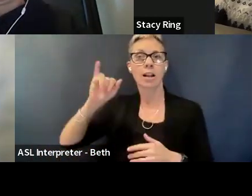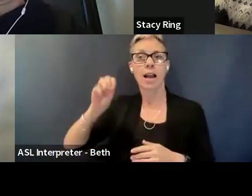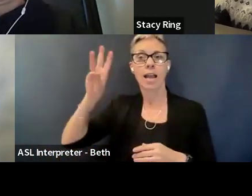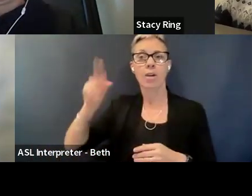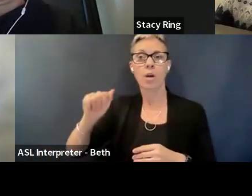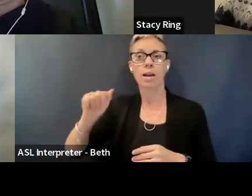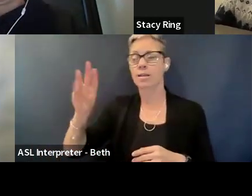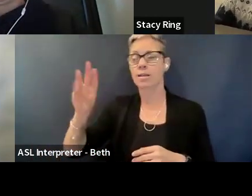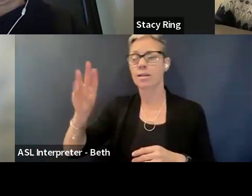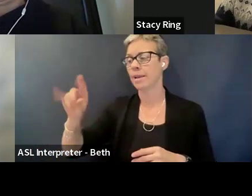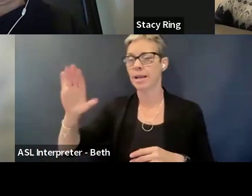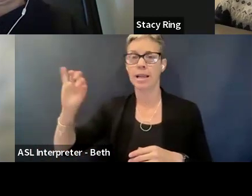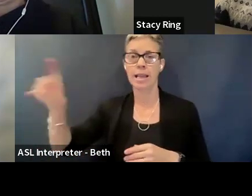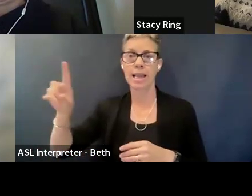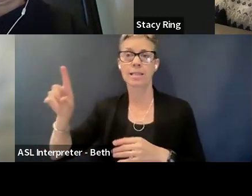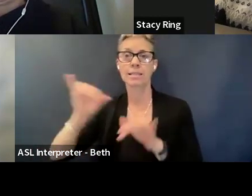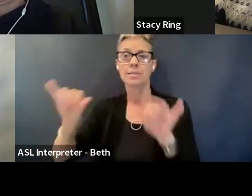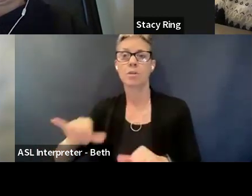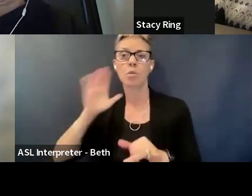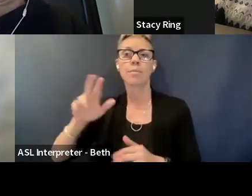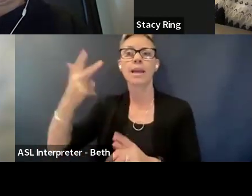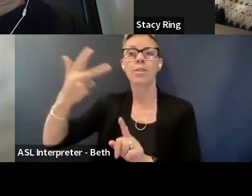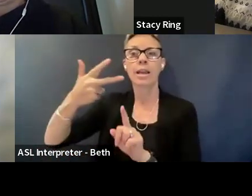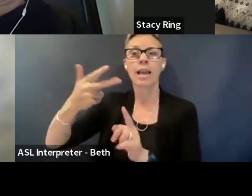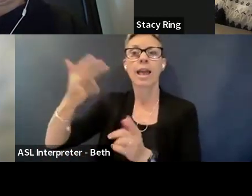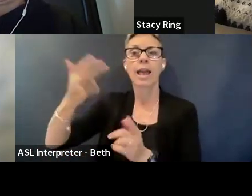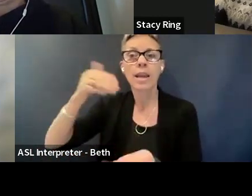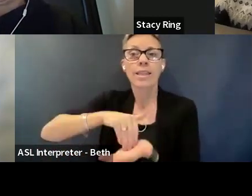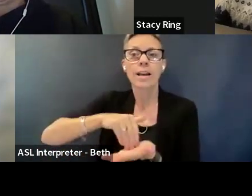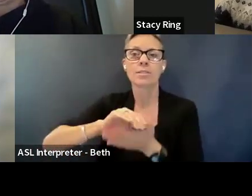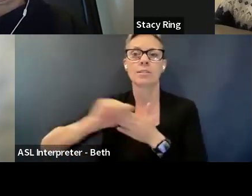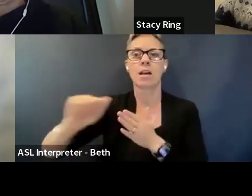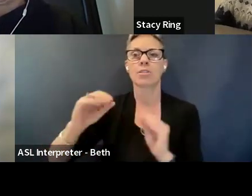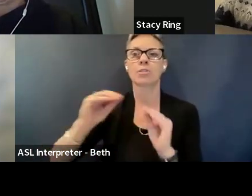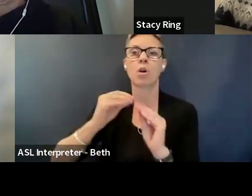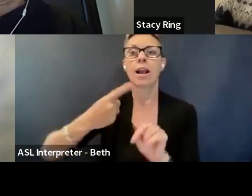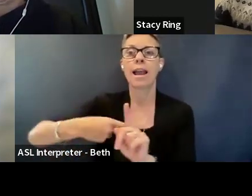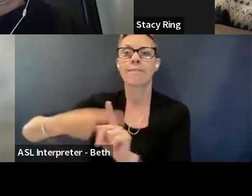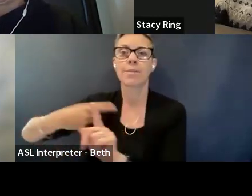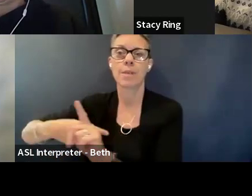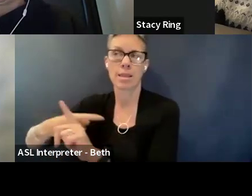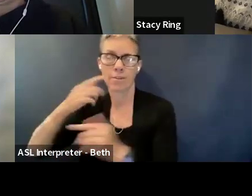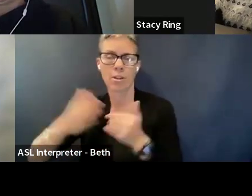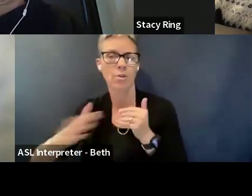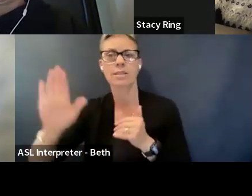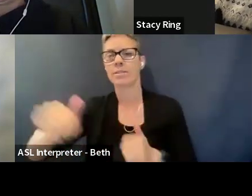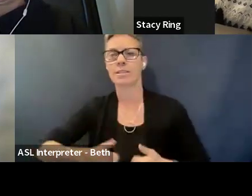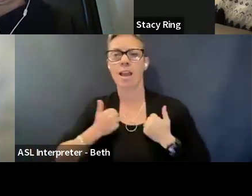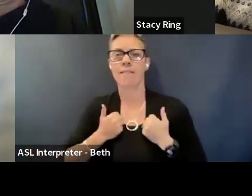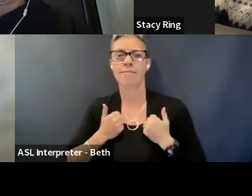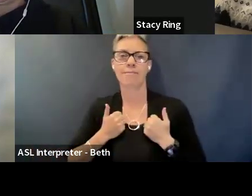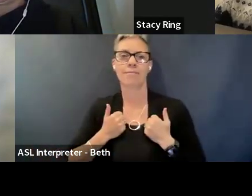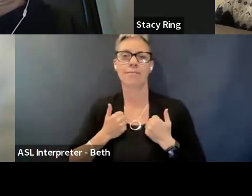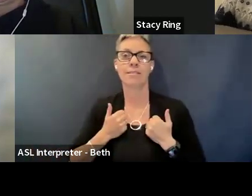Medicaid system would have been about $3,000 a month more every month for the rest of his life. And not